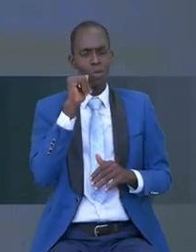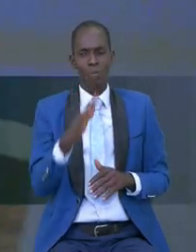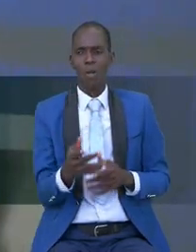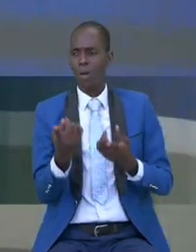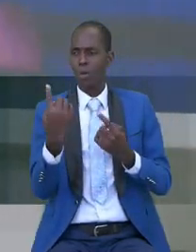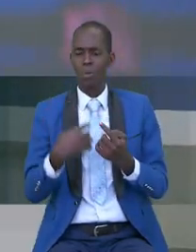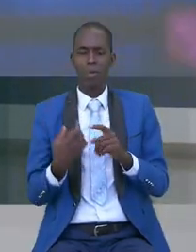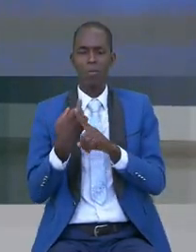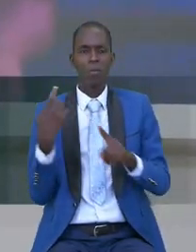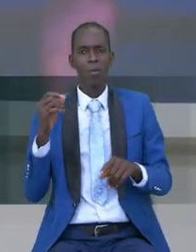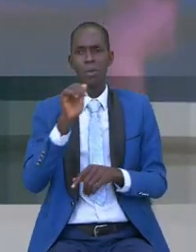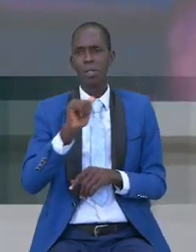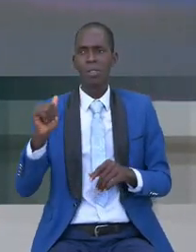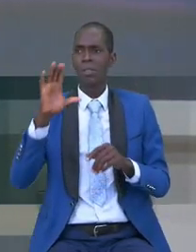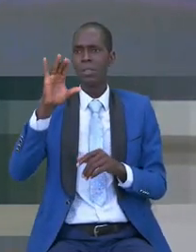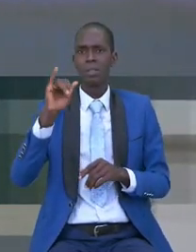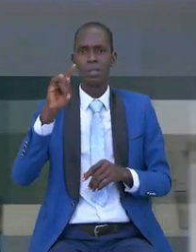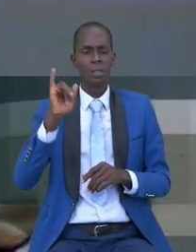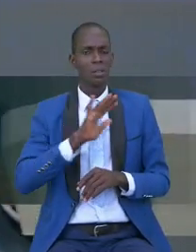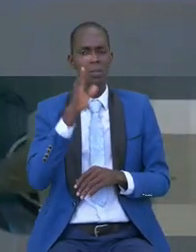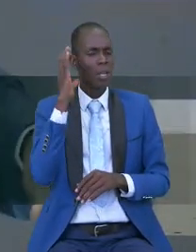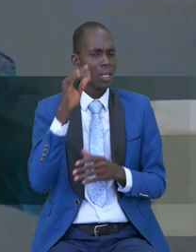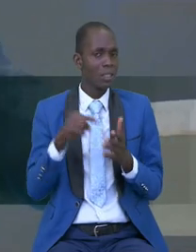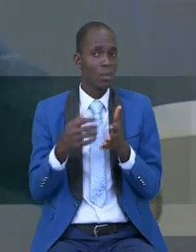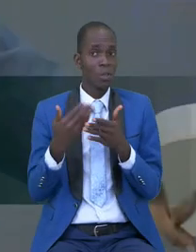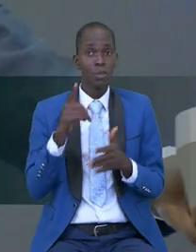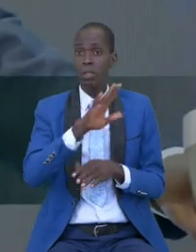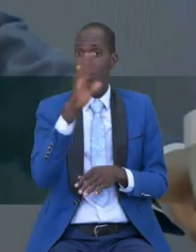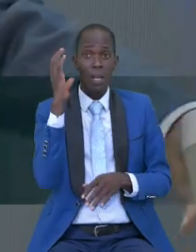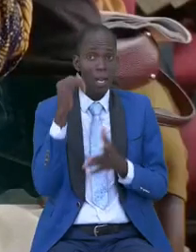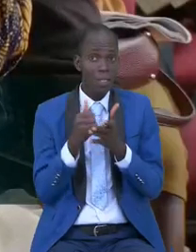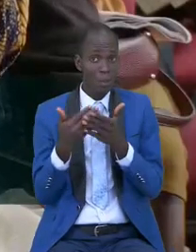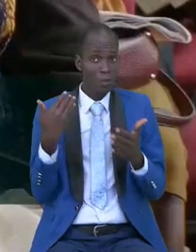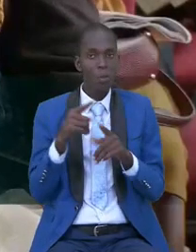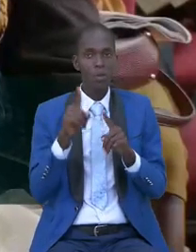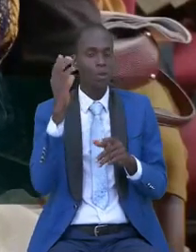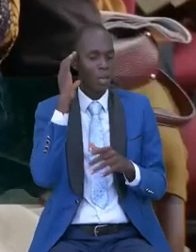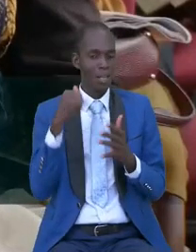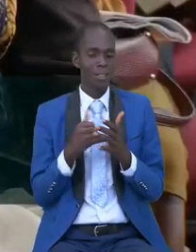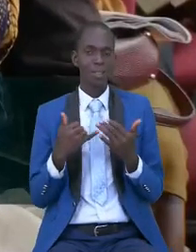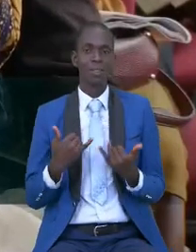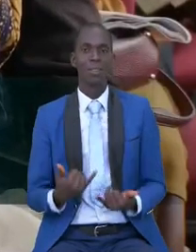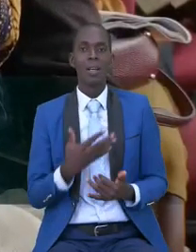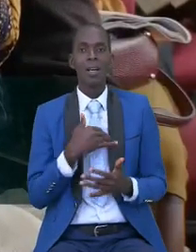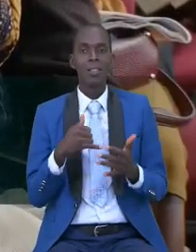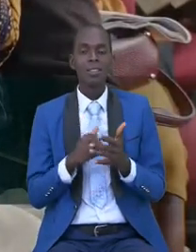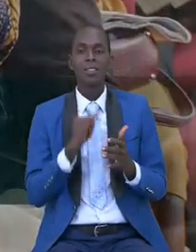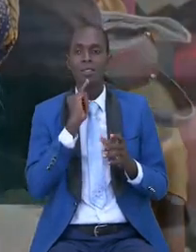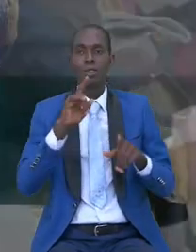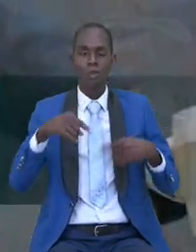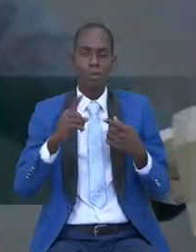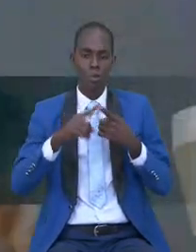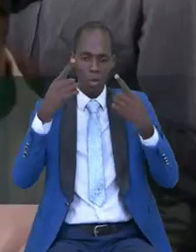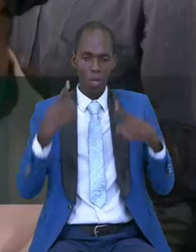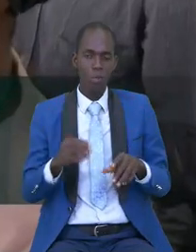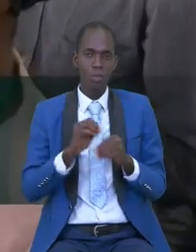never heard anything like this before. You've never heard it before, but you've heard it now. And there's going to be a performance in